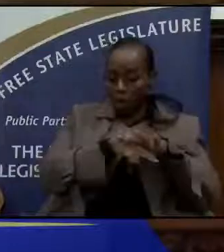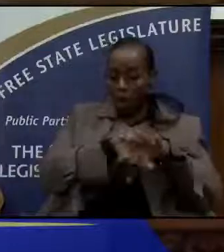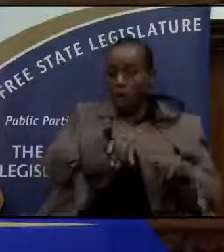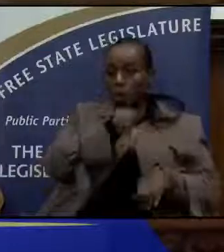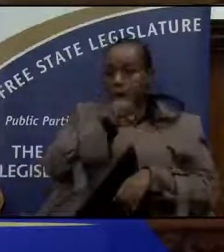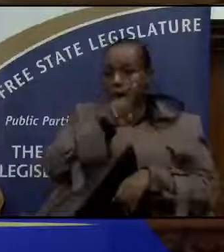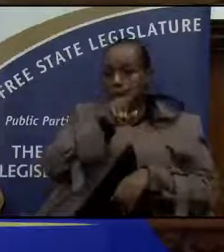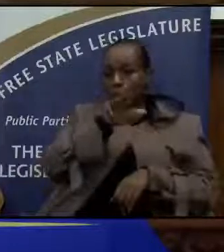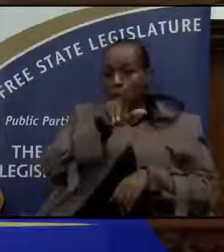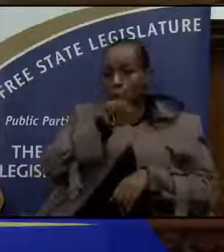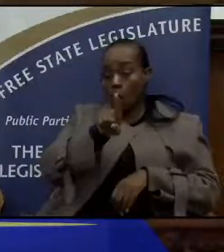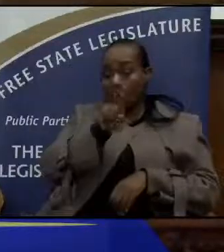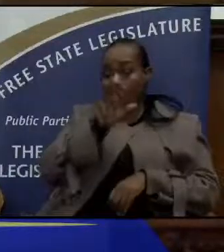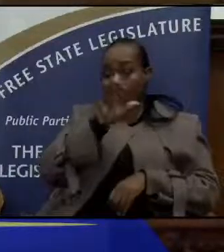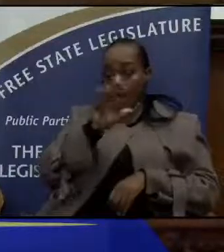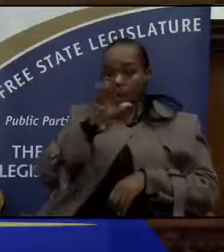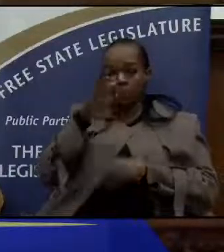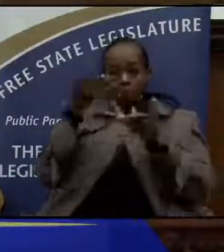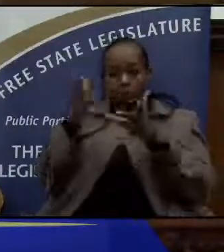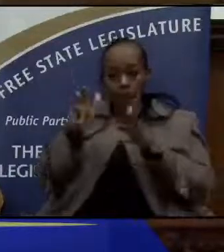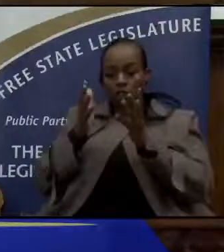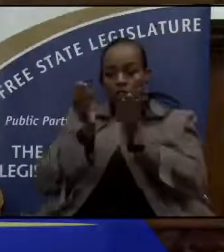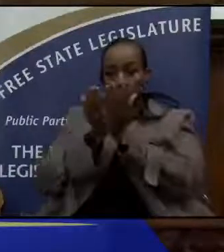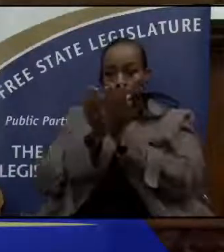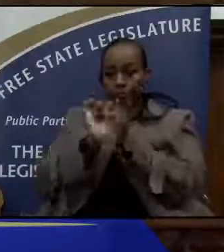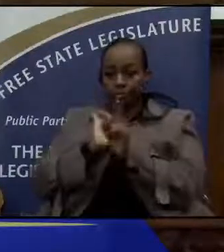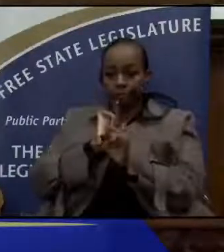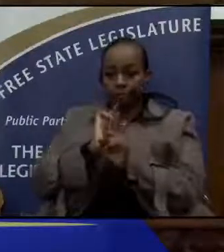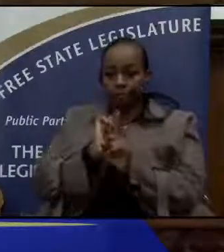119 have completed their studies and